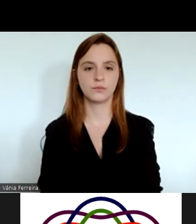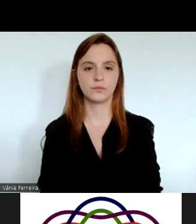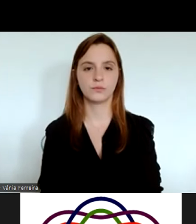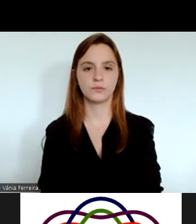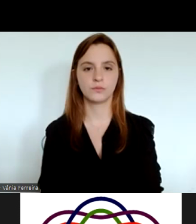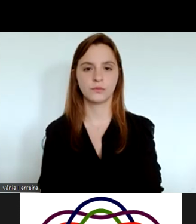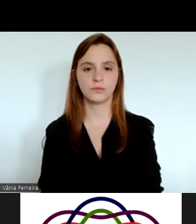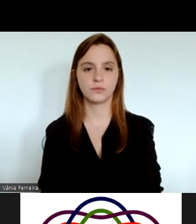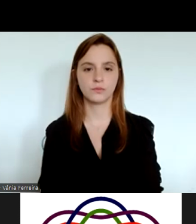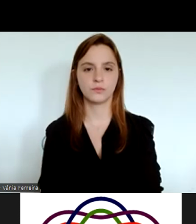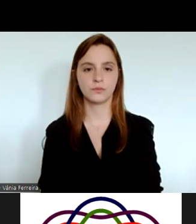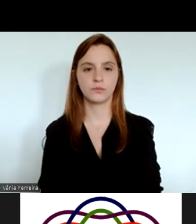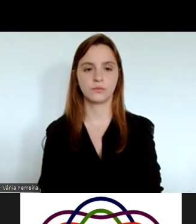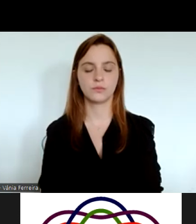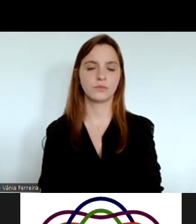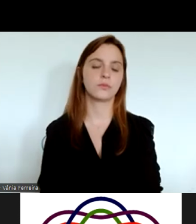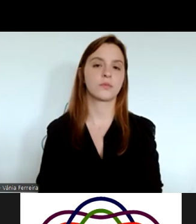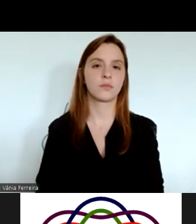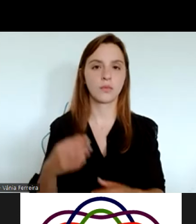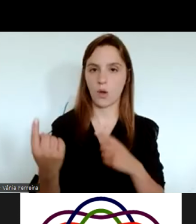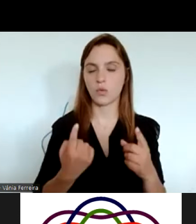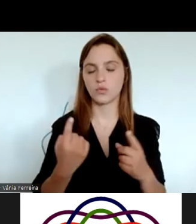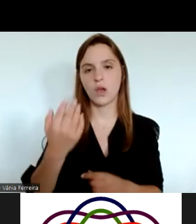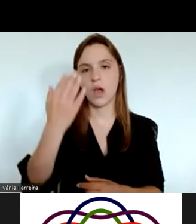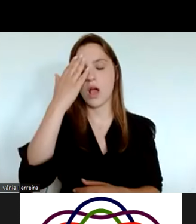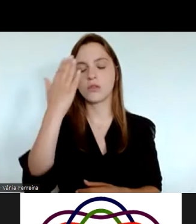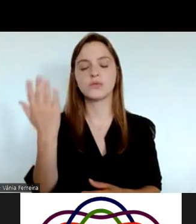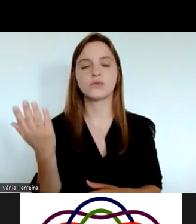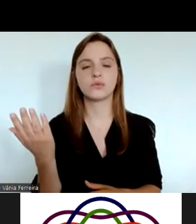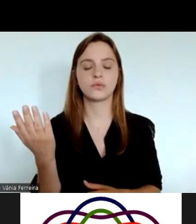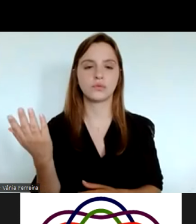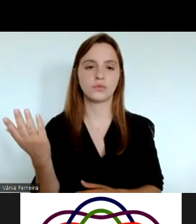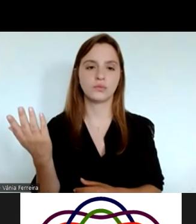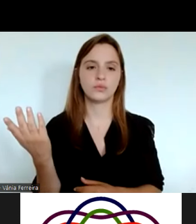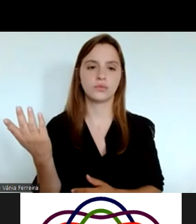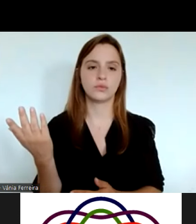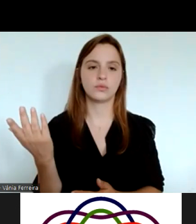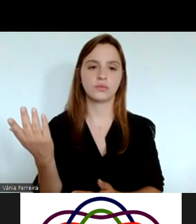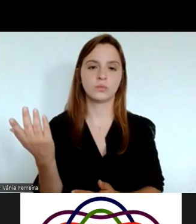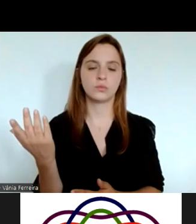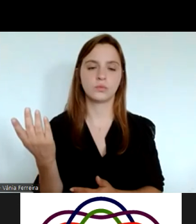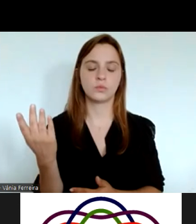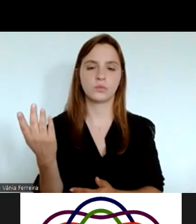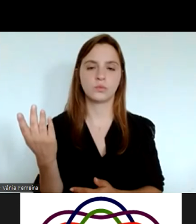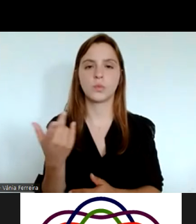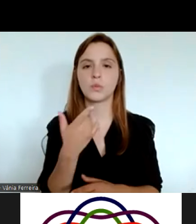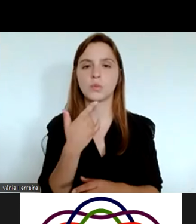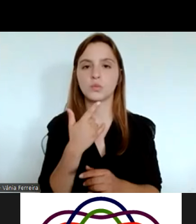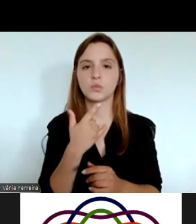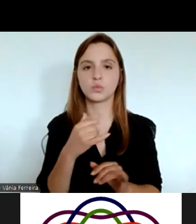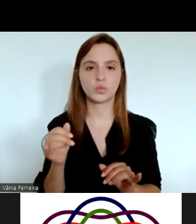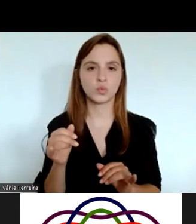it's quite, most of you think that it's not possible to have the